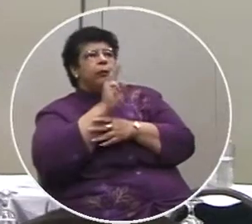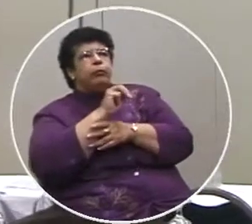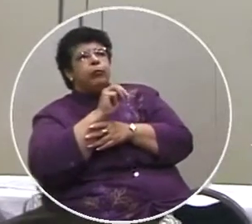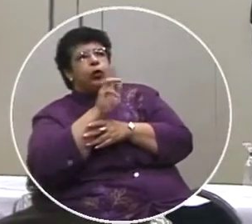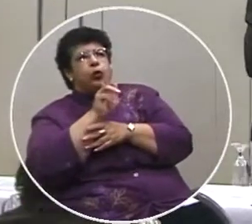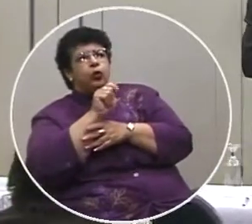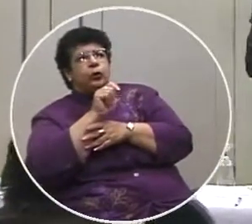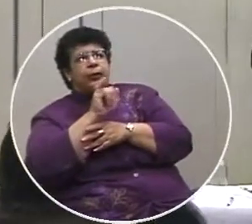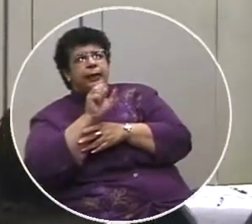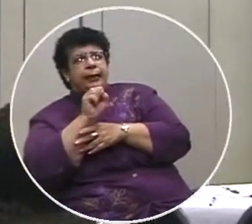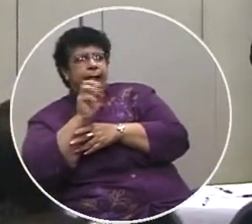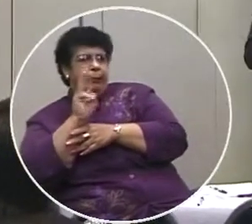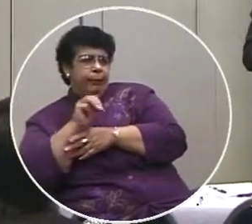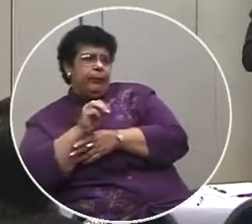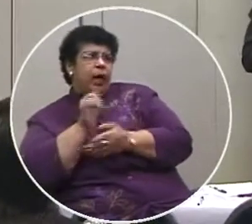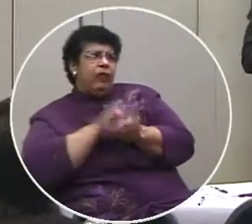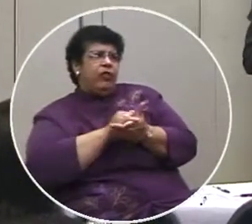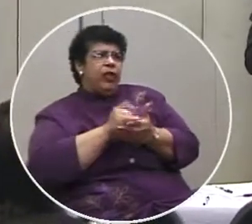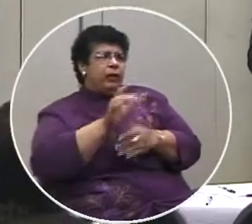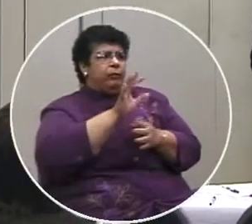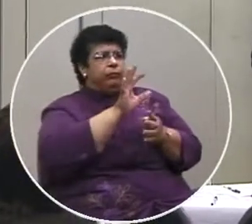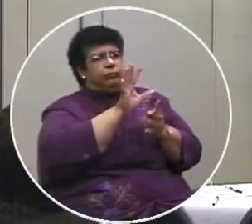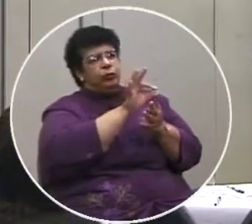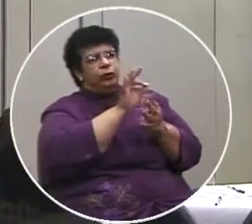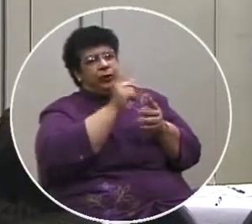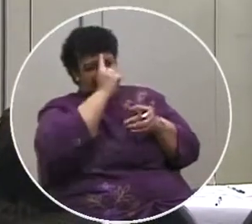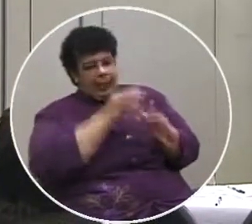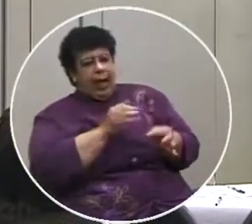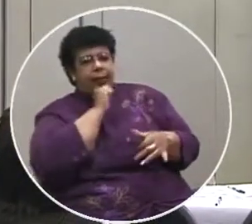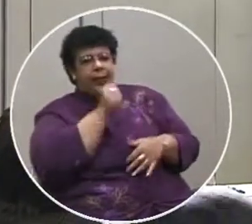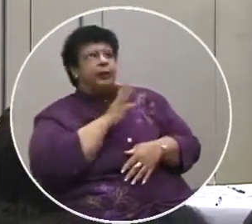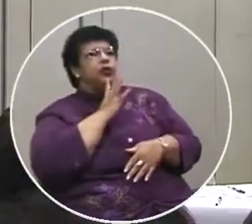students typically who choose not to speak at school.